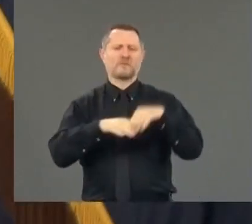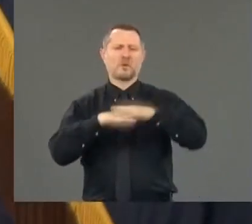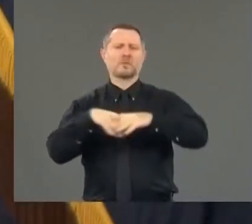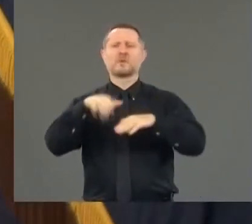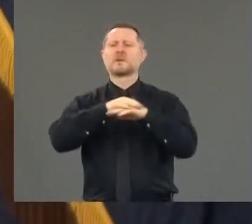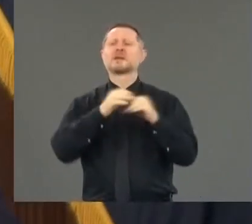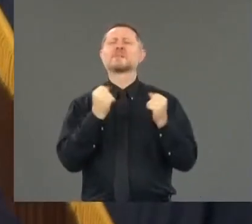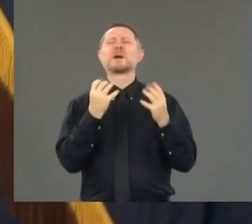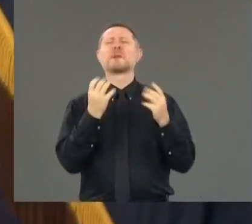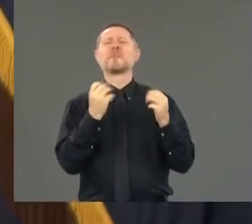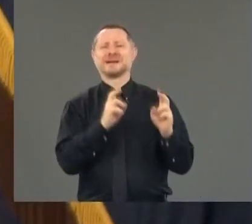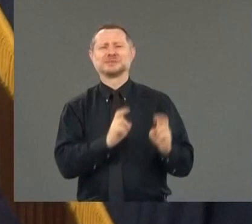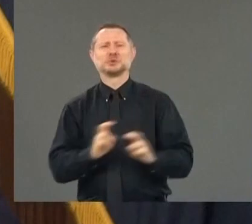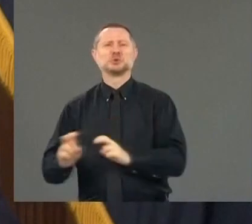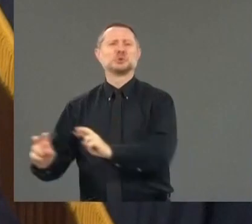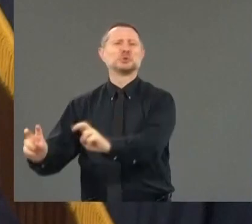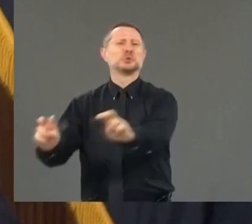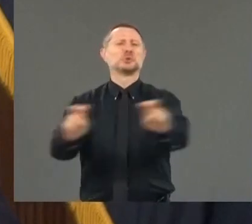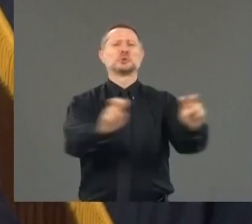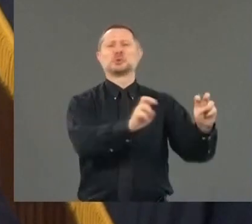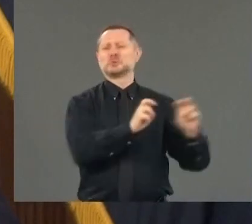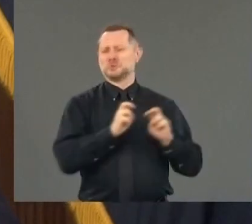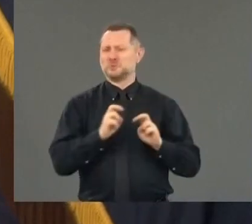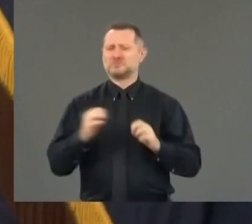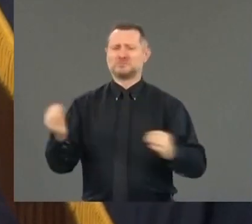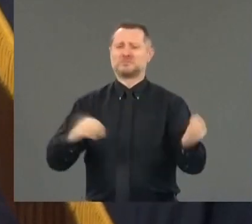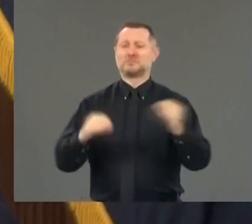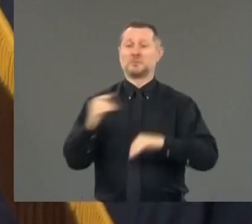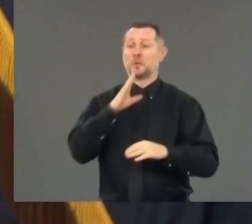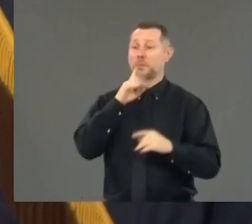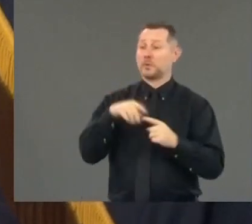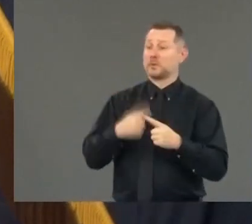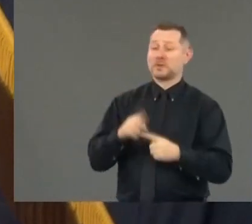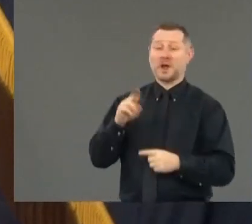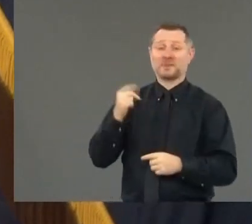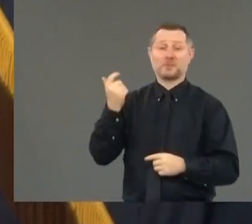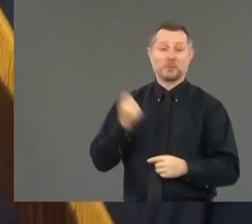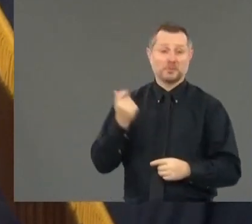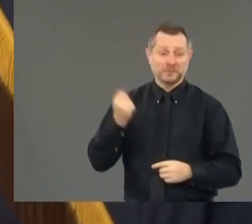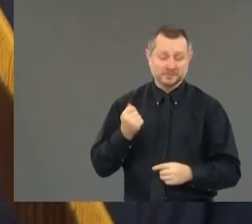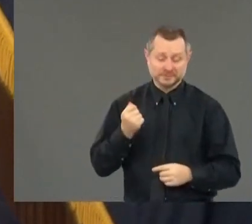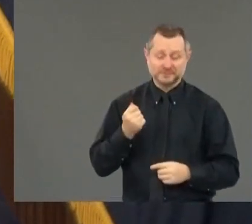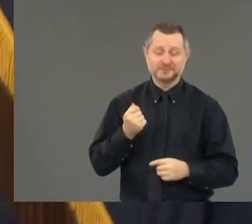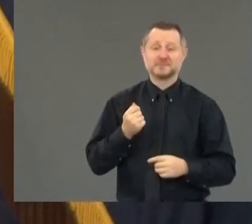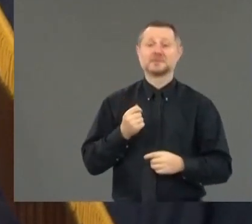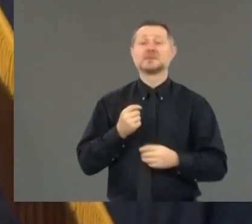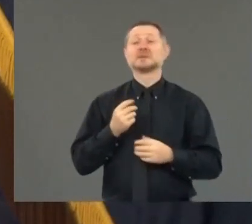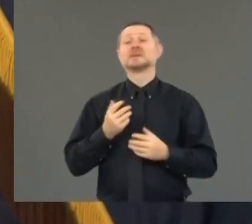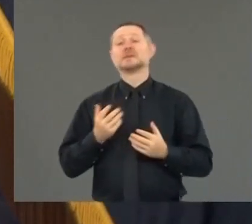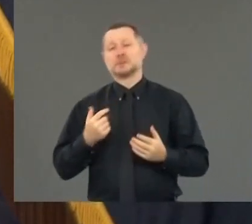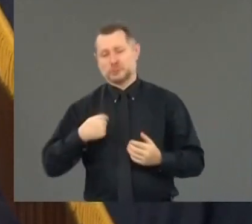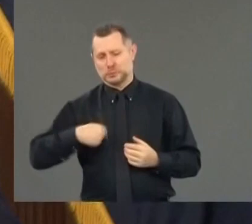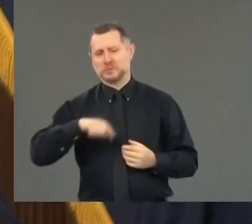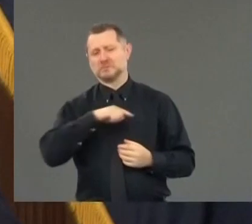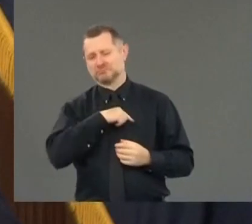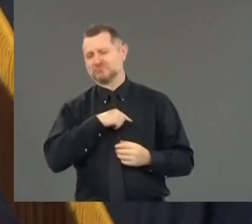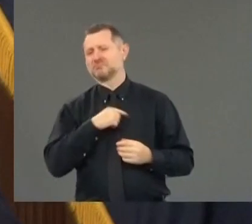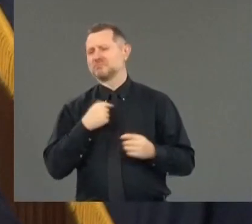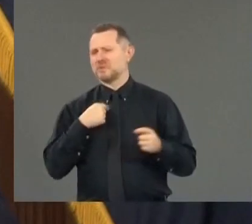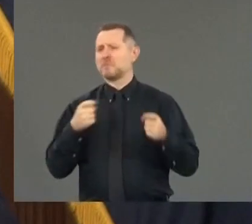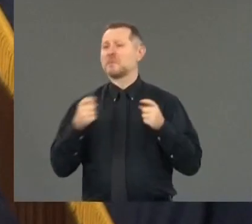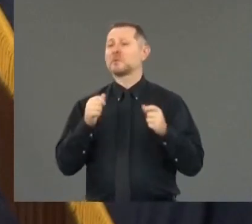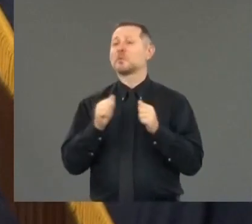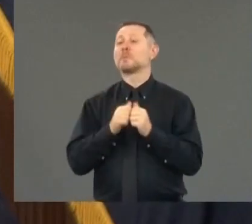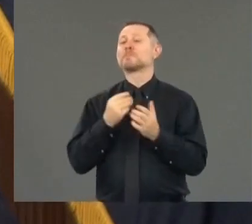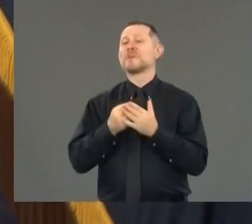understand. On the unemployment benefits, the state administers federal unemployment benefits.